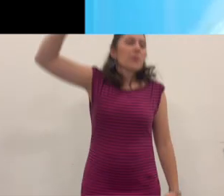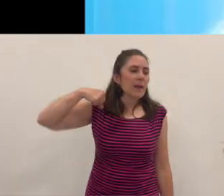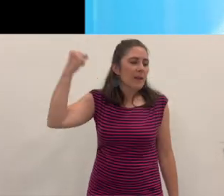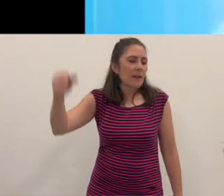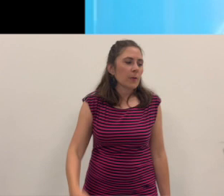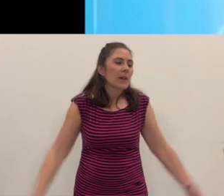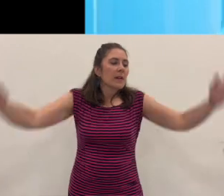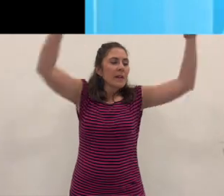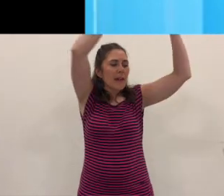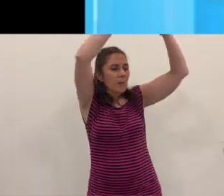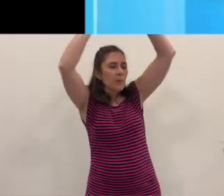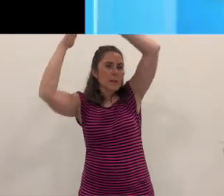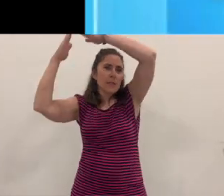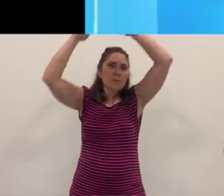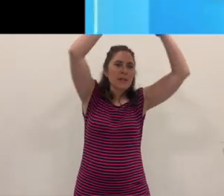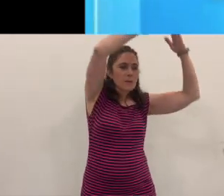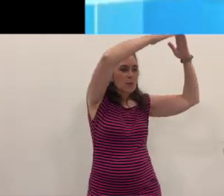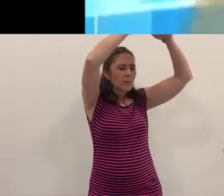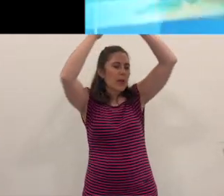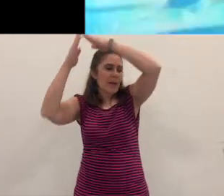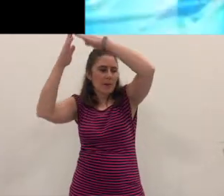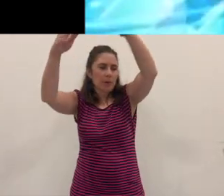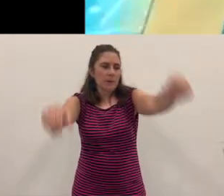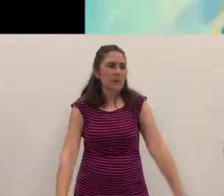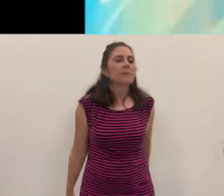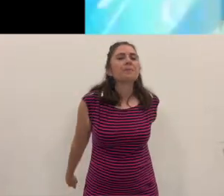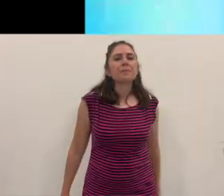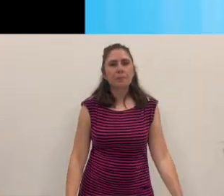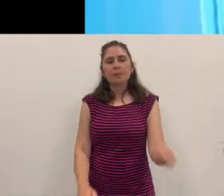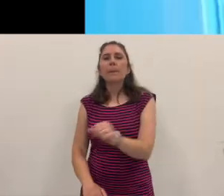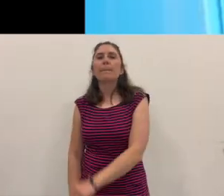around. Now we're taking deep down to the house.